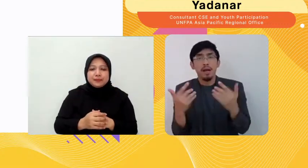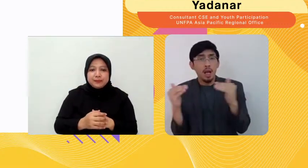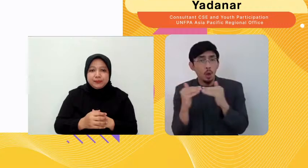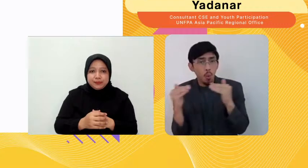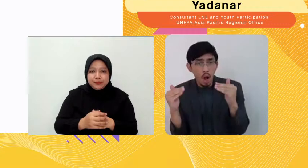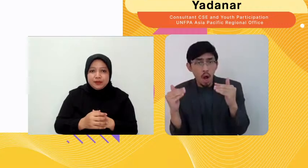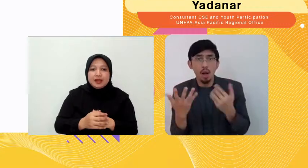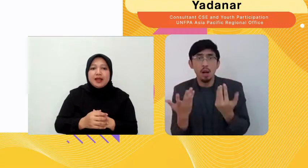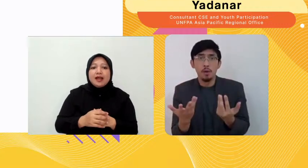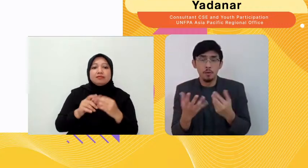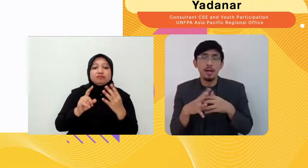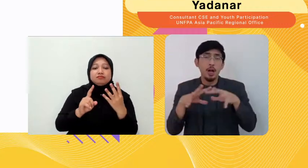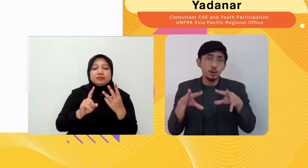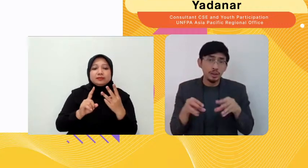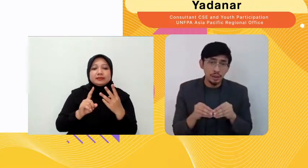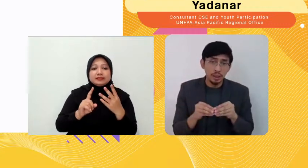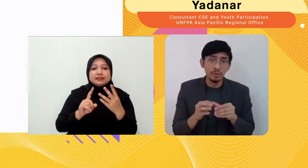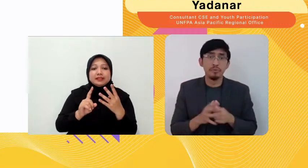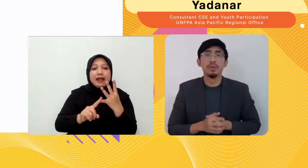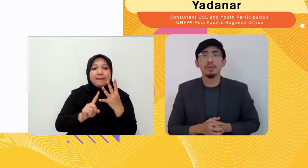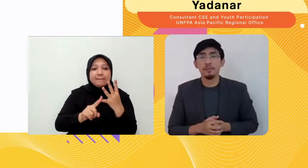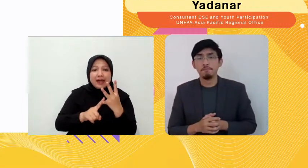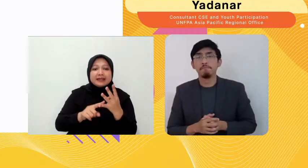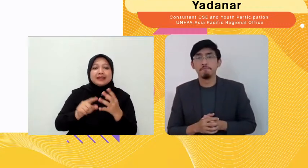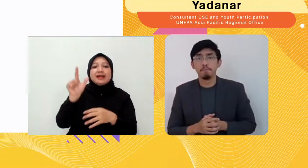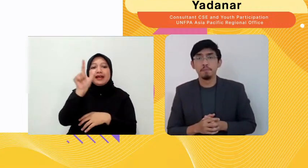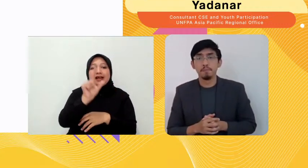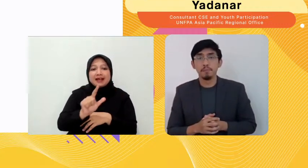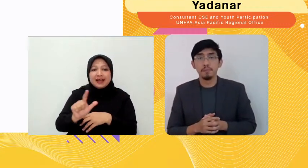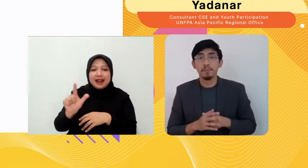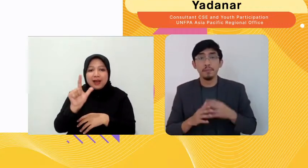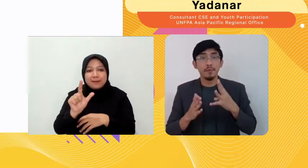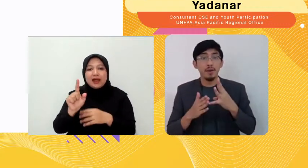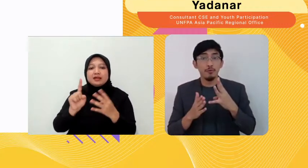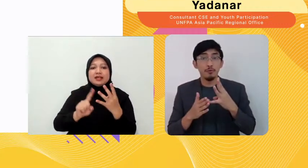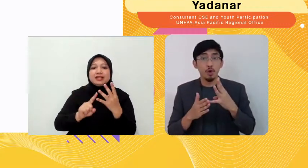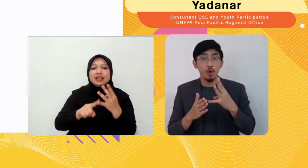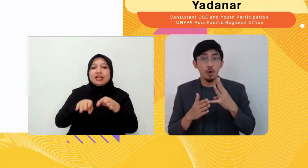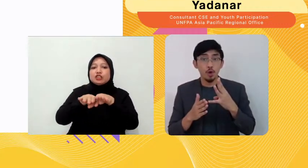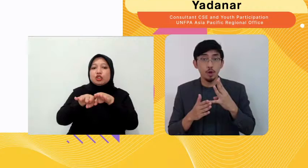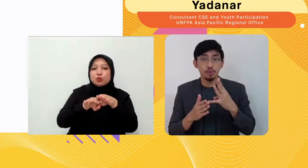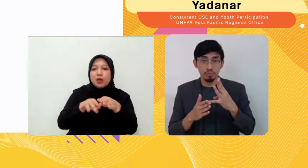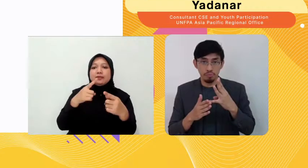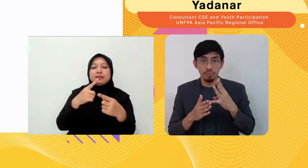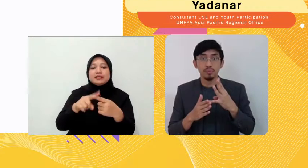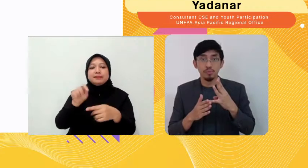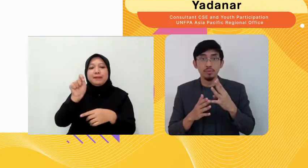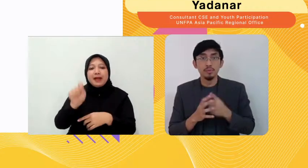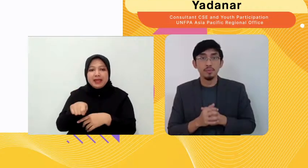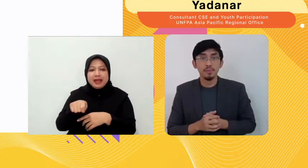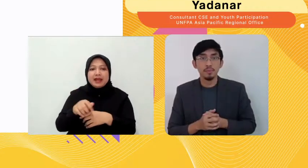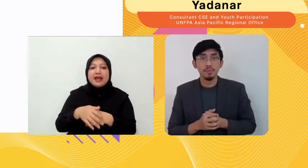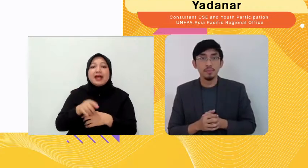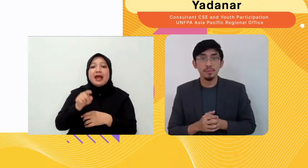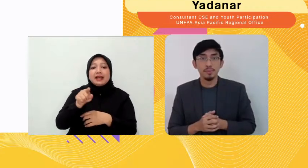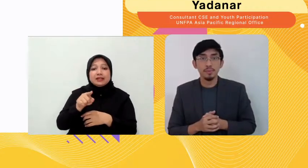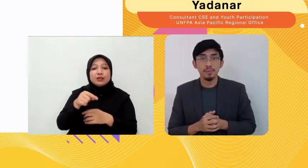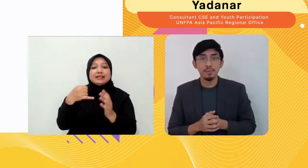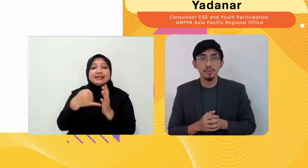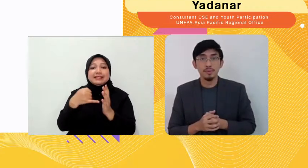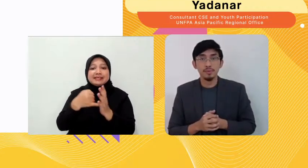comprehensiveness, relevance, and use. So the first point is comprehensive information. It is also